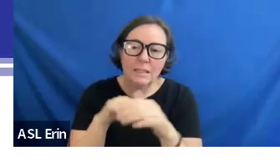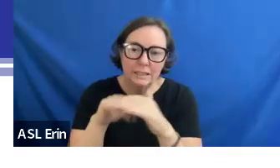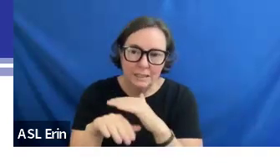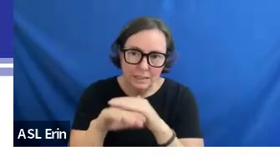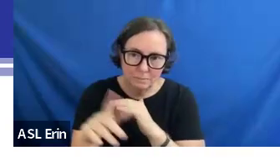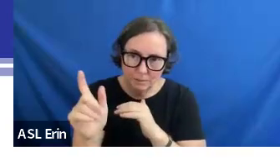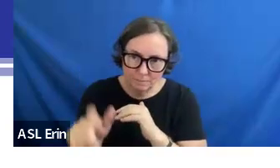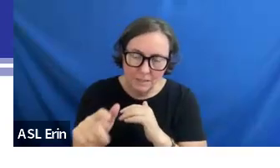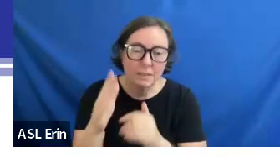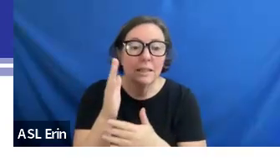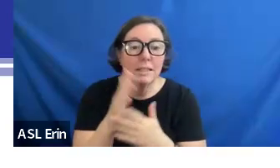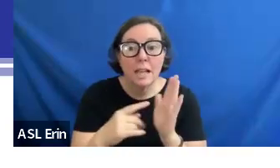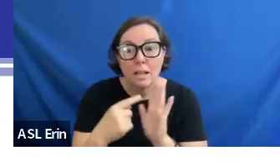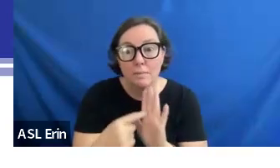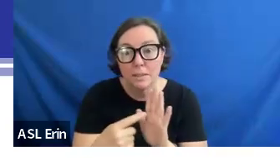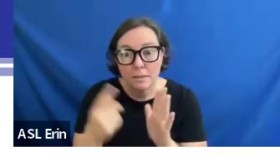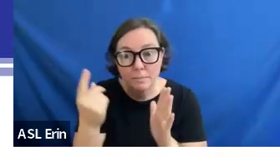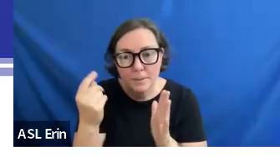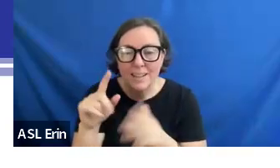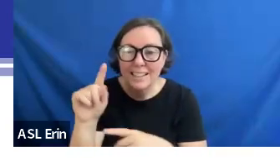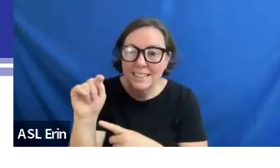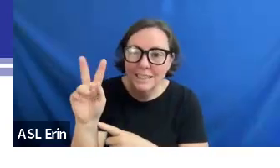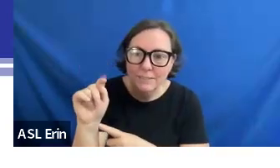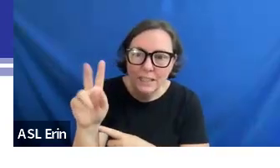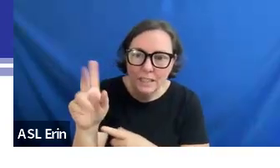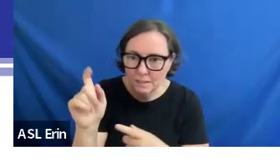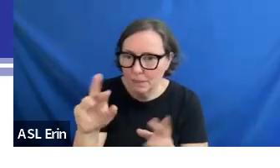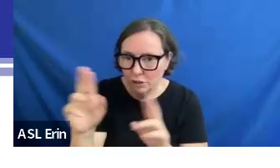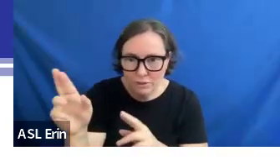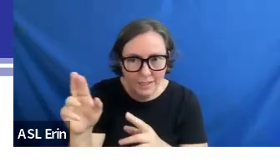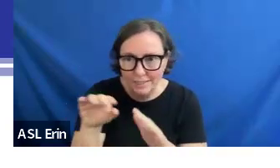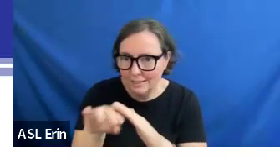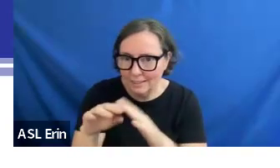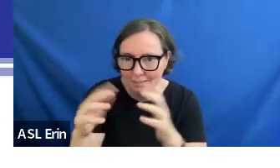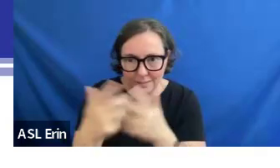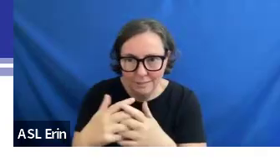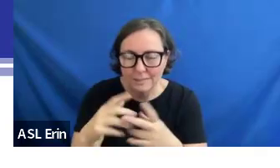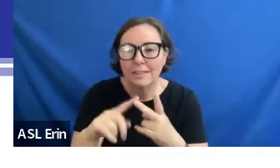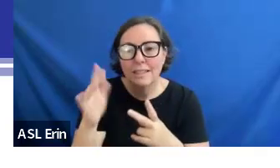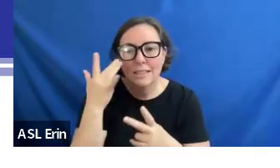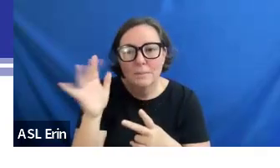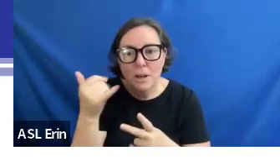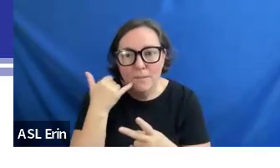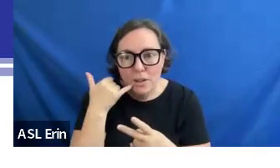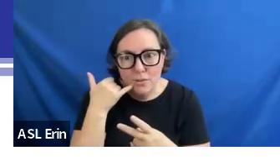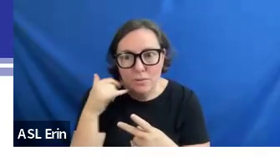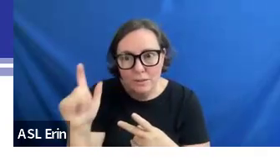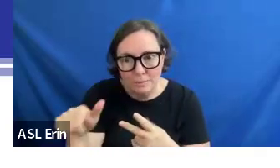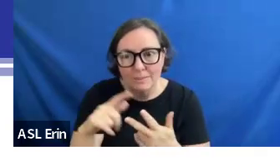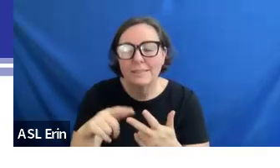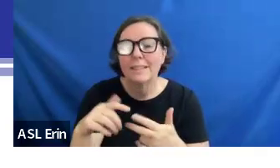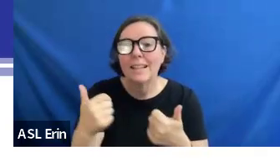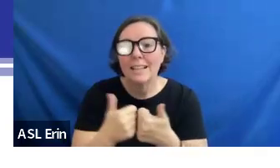Some of examples are of those are TVs, smartphones, gaming consoles,